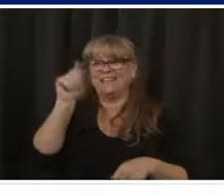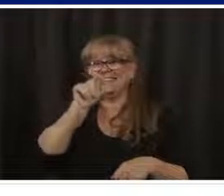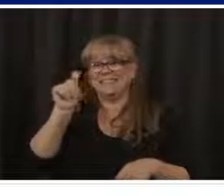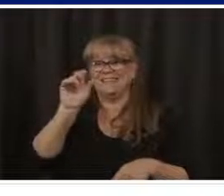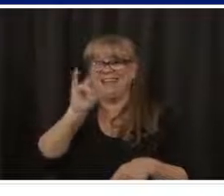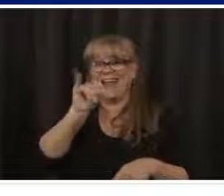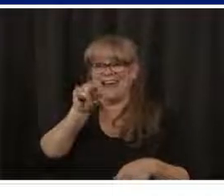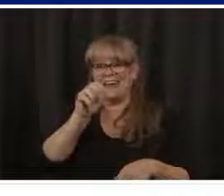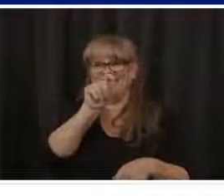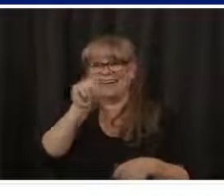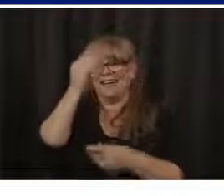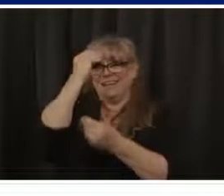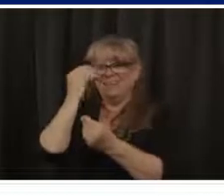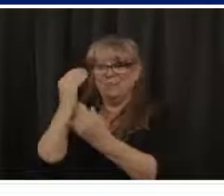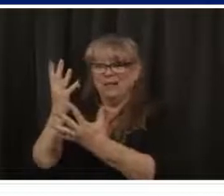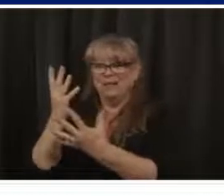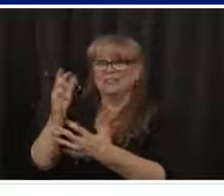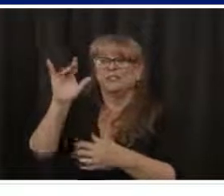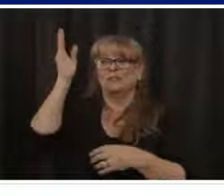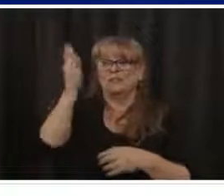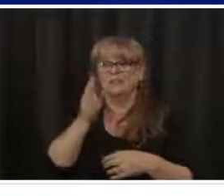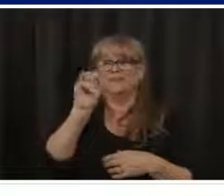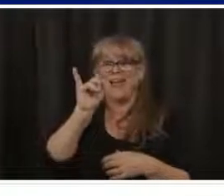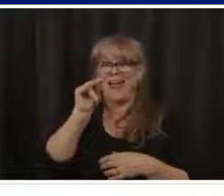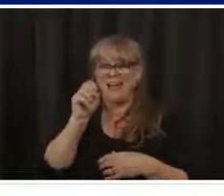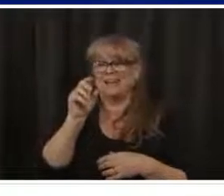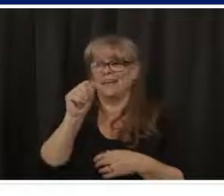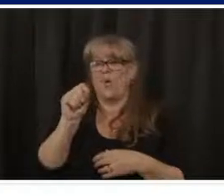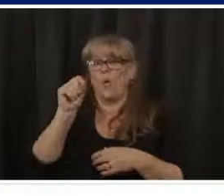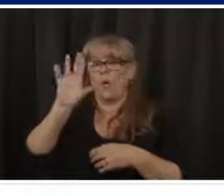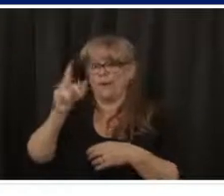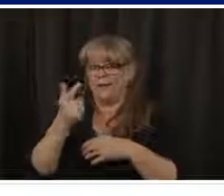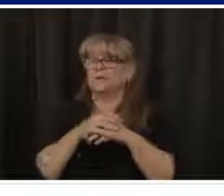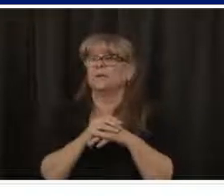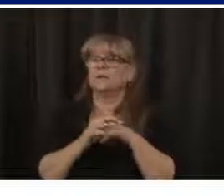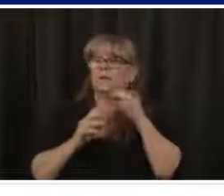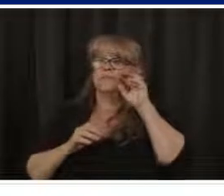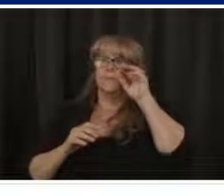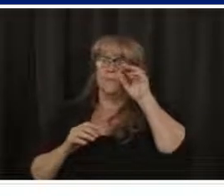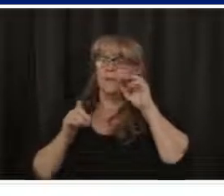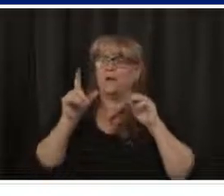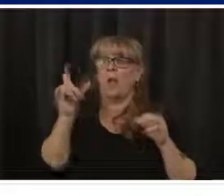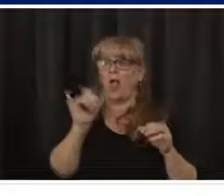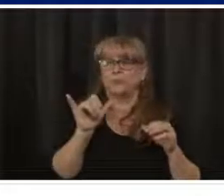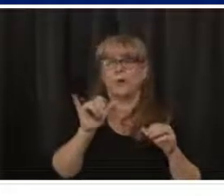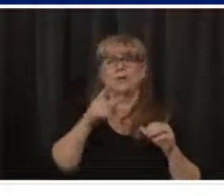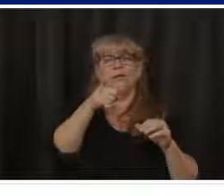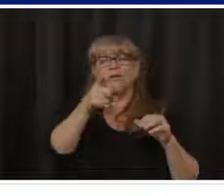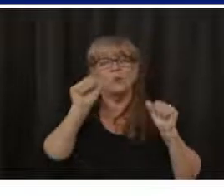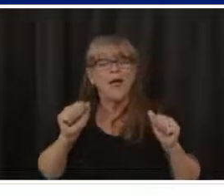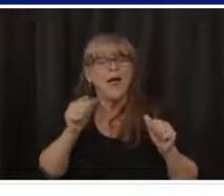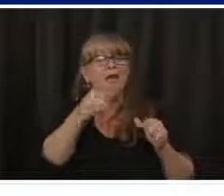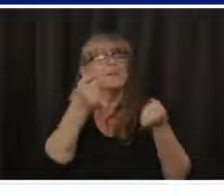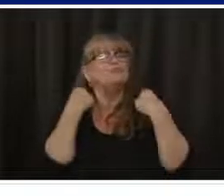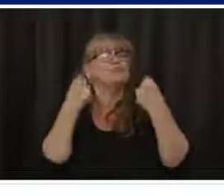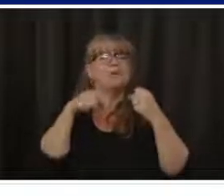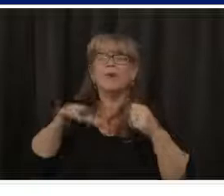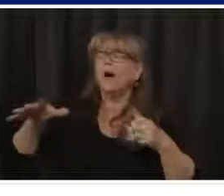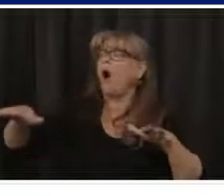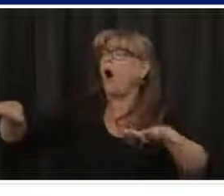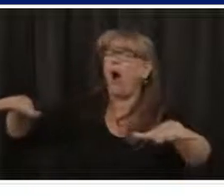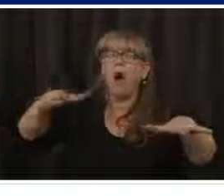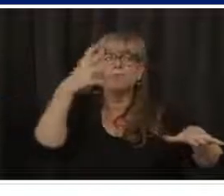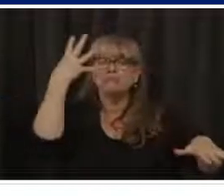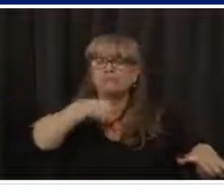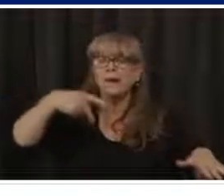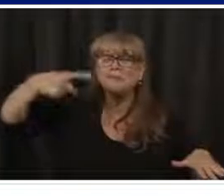some of what Pueblo has to offer while you're there if you're visiting. These walk-in or drive-in, as the case may be, drive-in without an